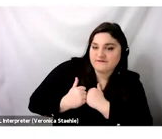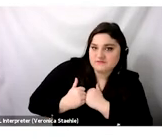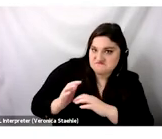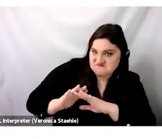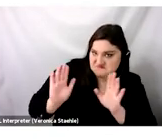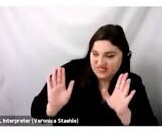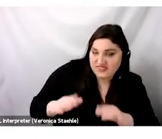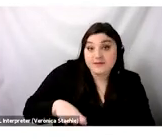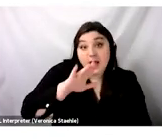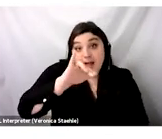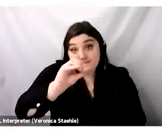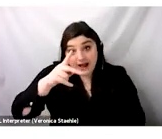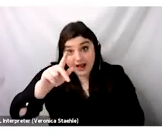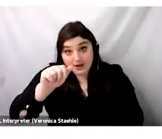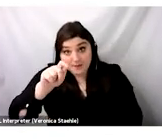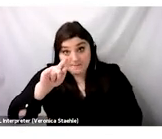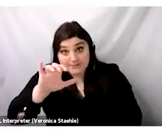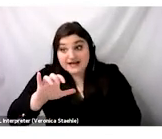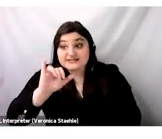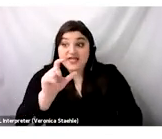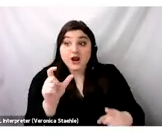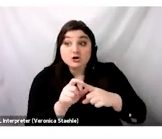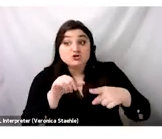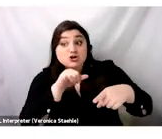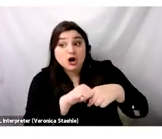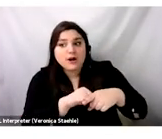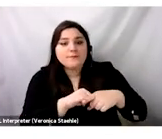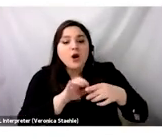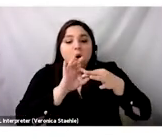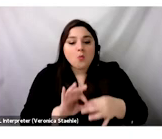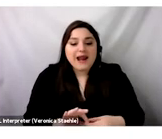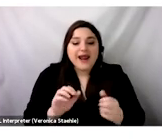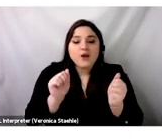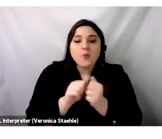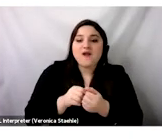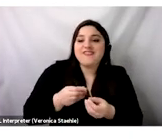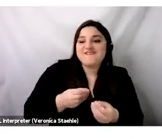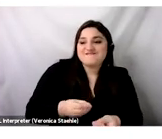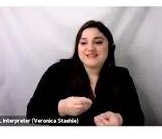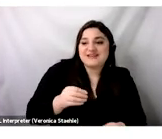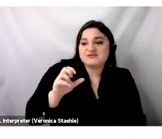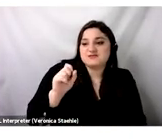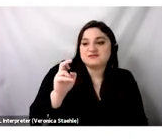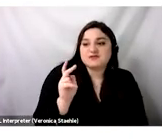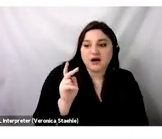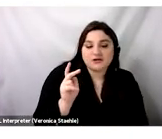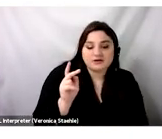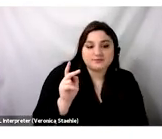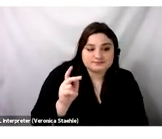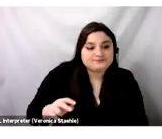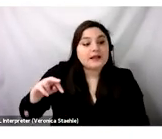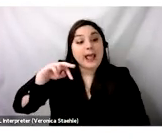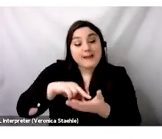actually specifically only about the feedstock that that product comes from. So like you